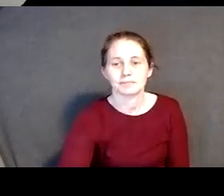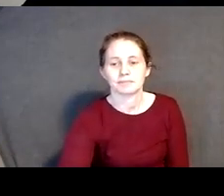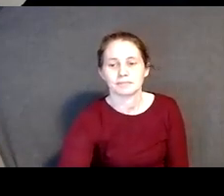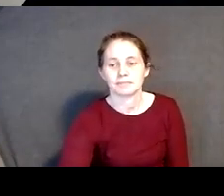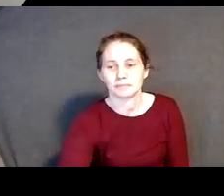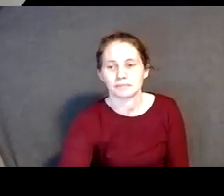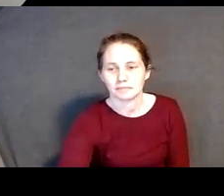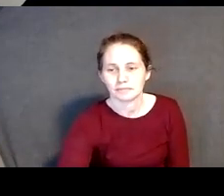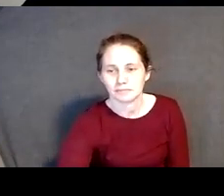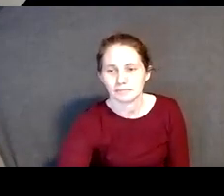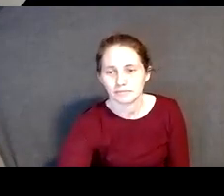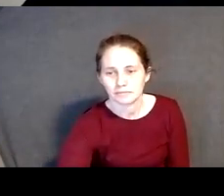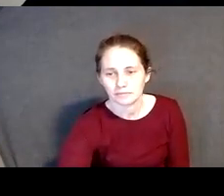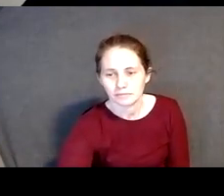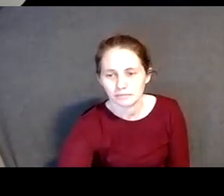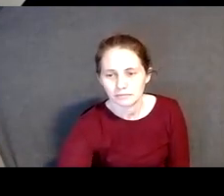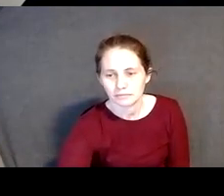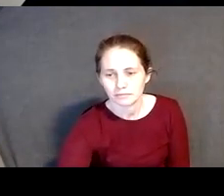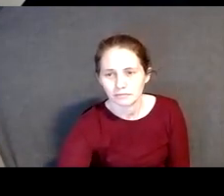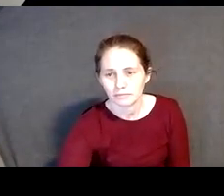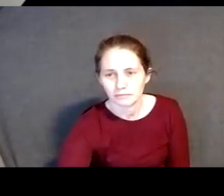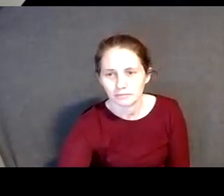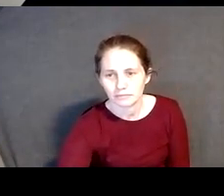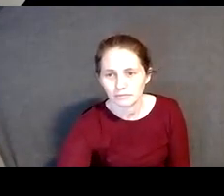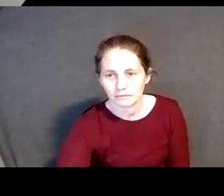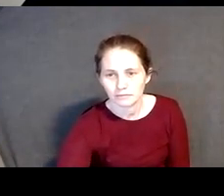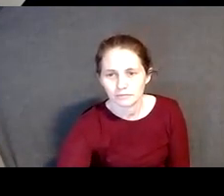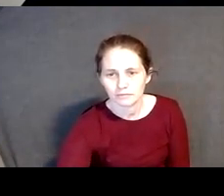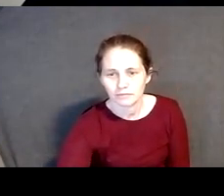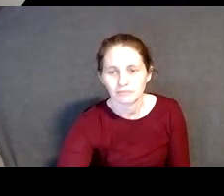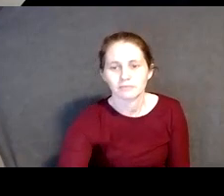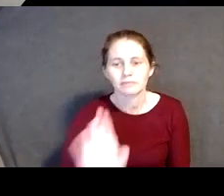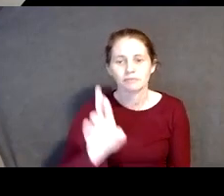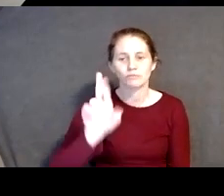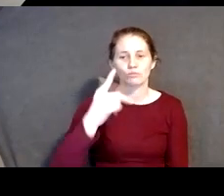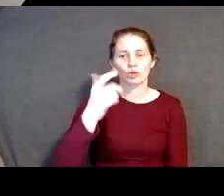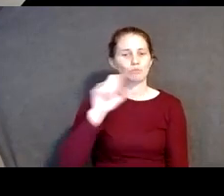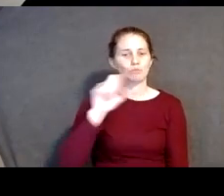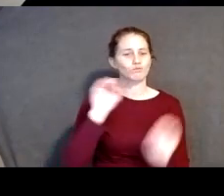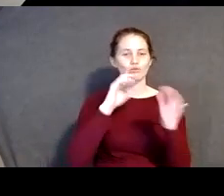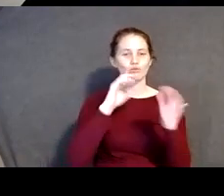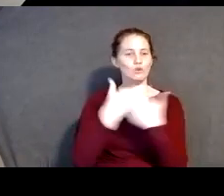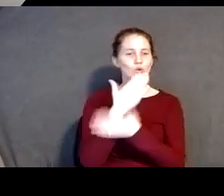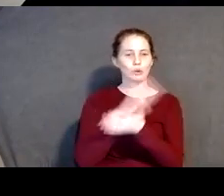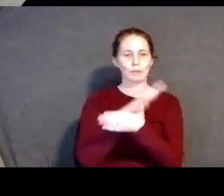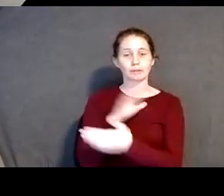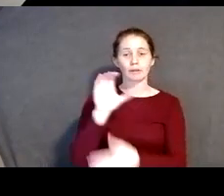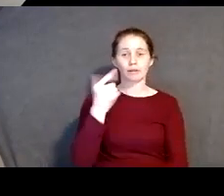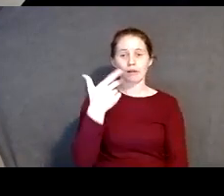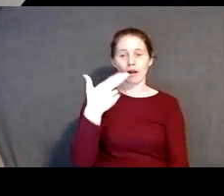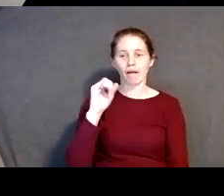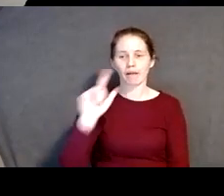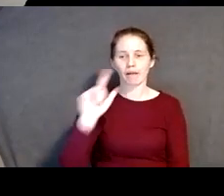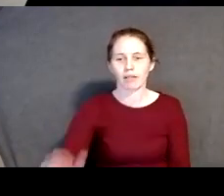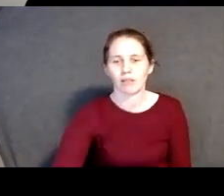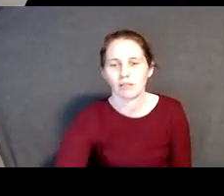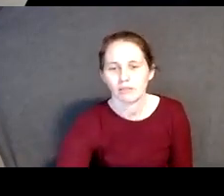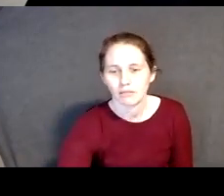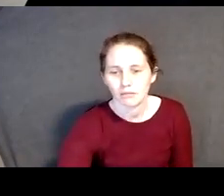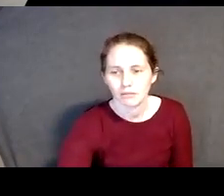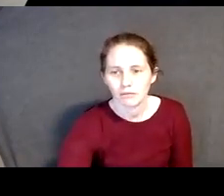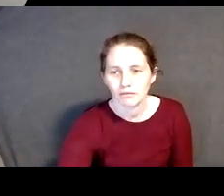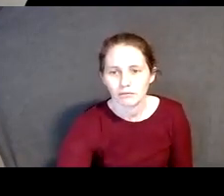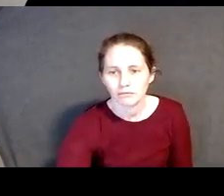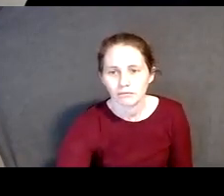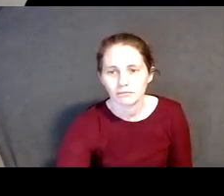Urban Recreation. No new papers, Madam President. Thank you. Councilman Coghill, Chair of Public Works. Thank